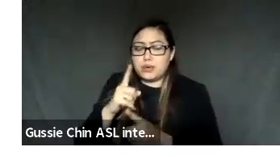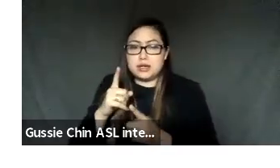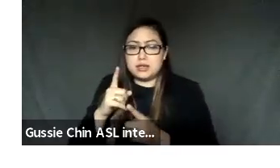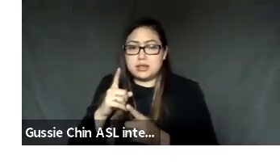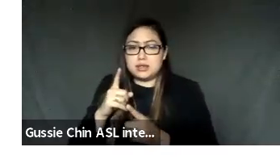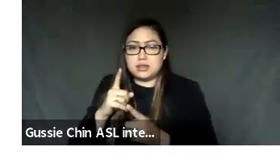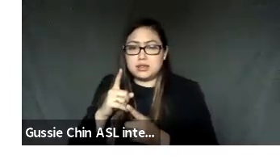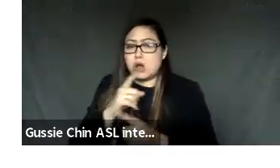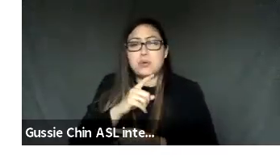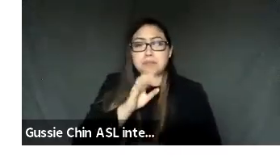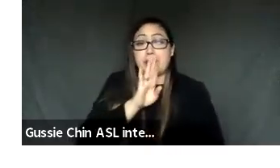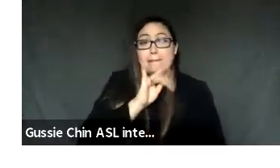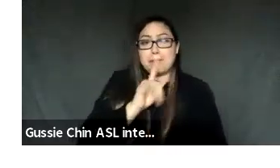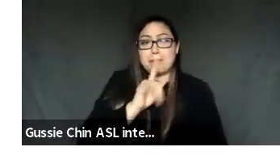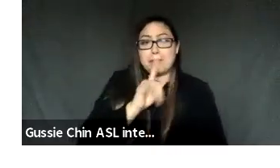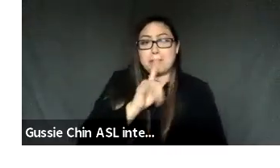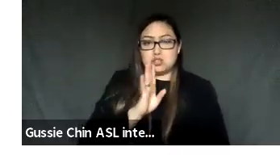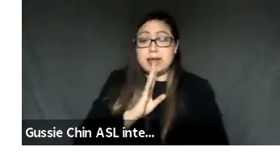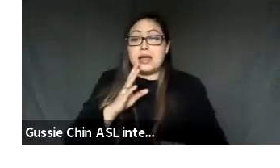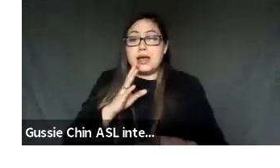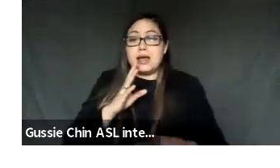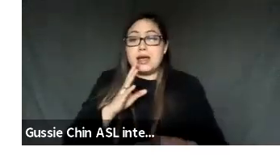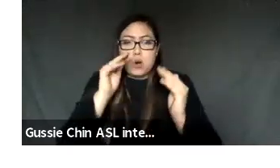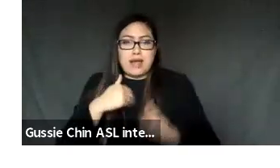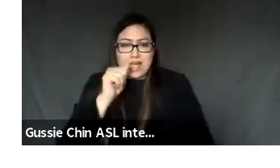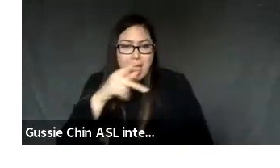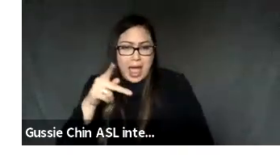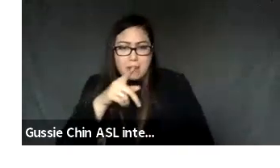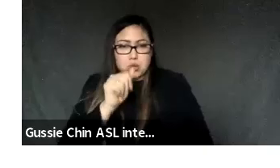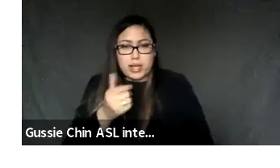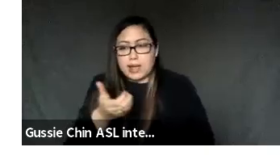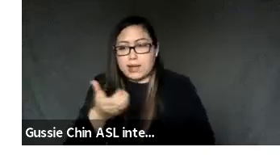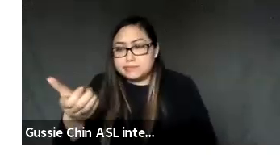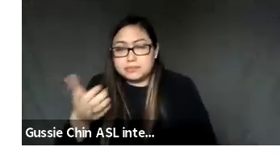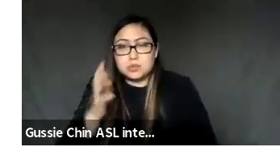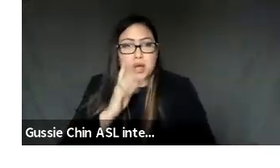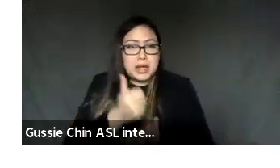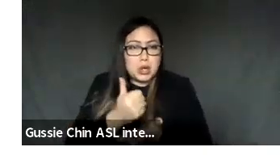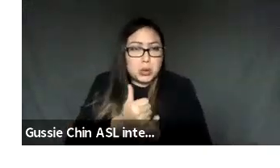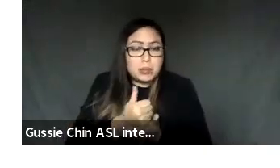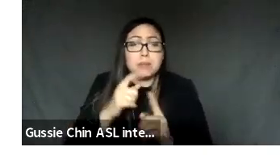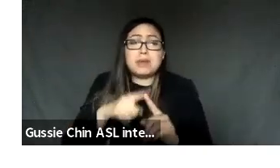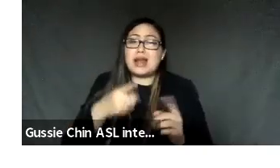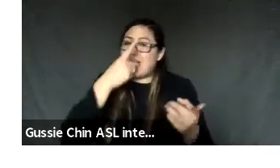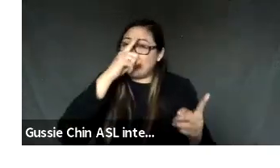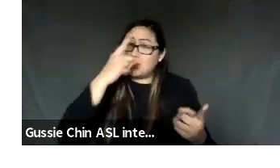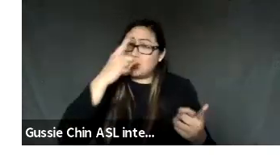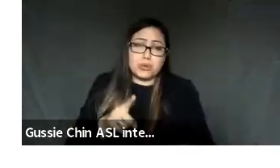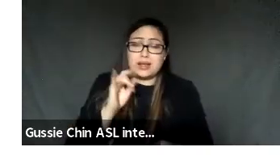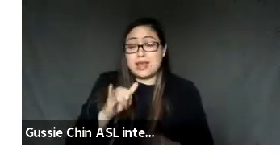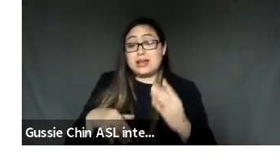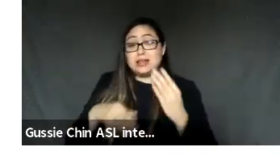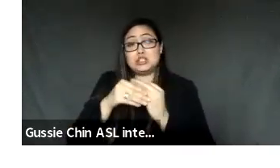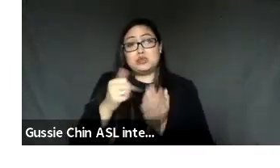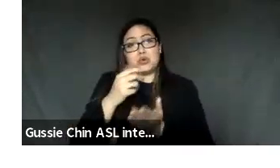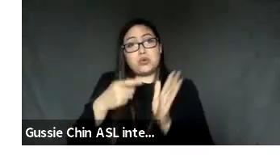there's an app or some type you can use with your own personal device that will aid in that. But do agree that additional requirements